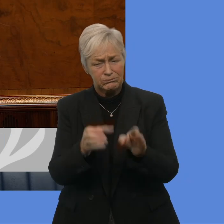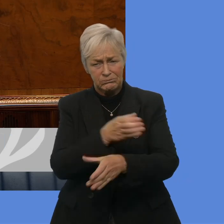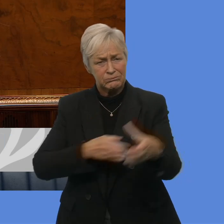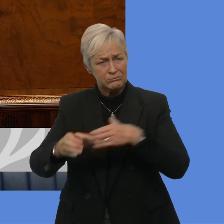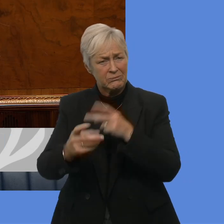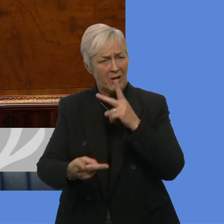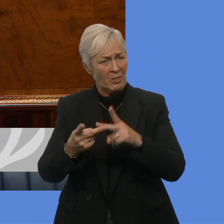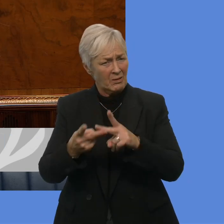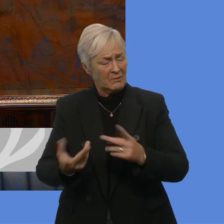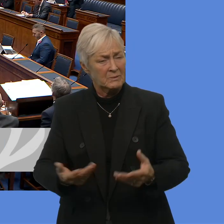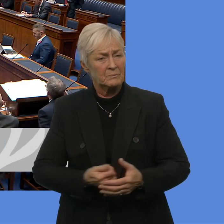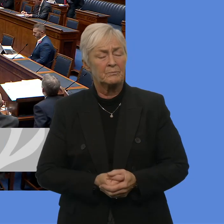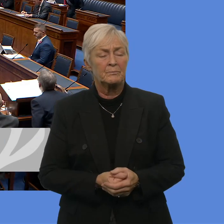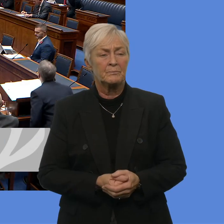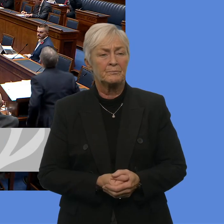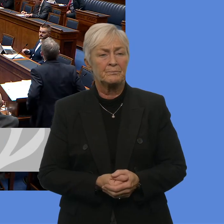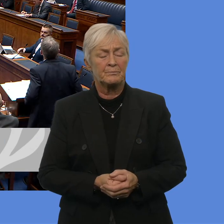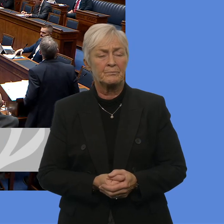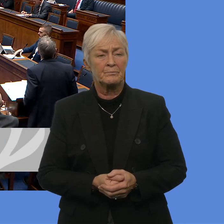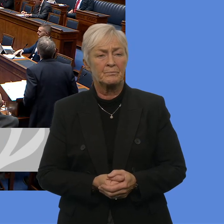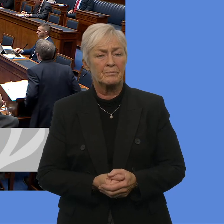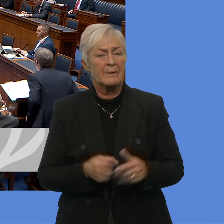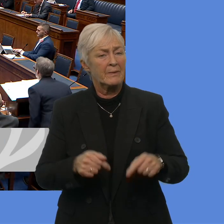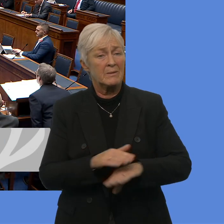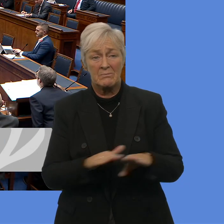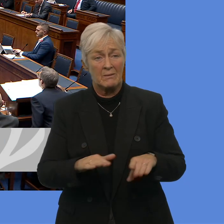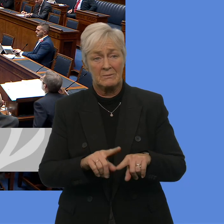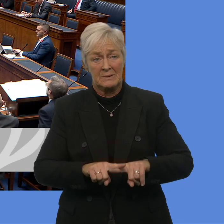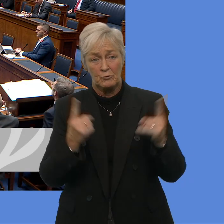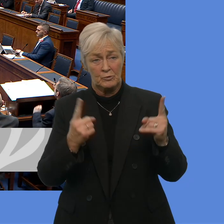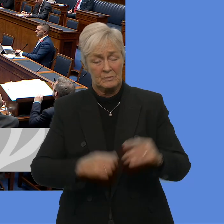been pursuing? Minister. This was not unusual.